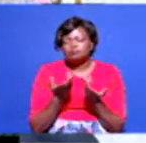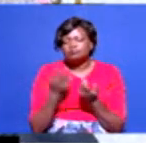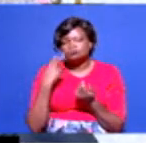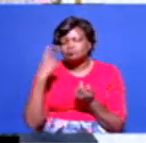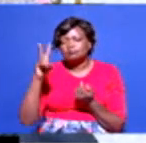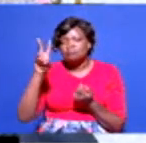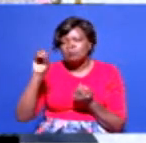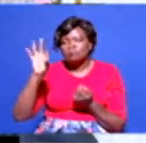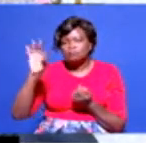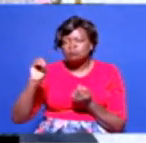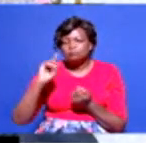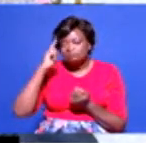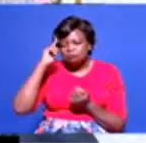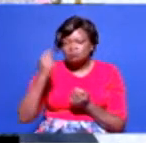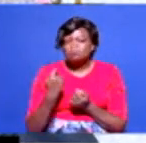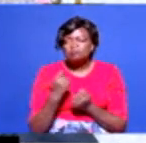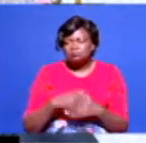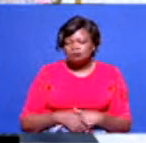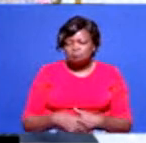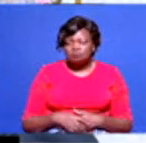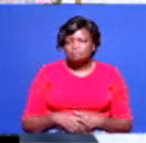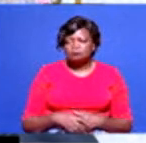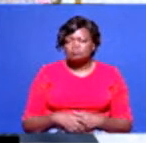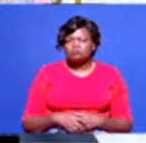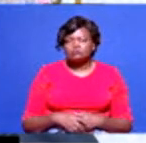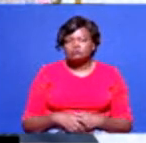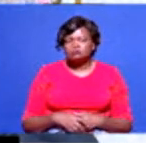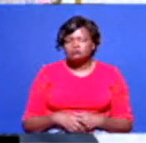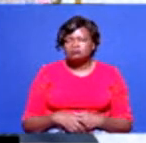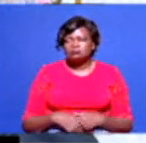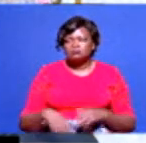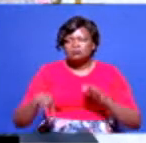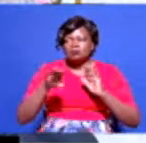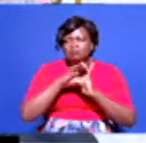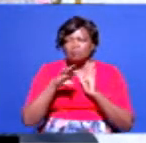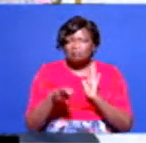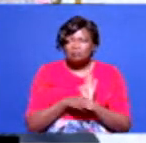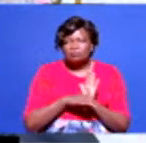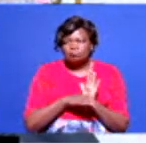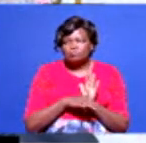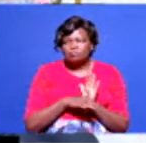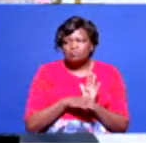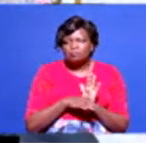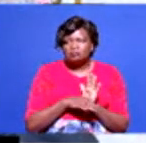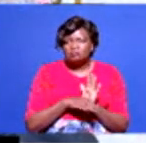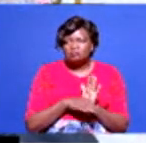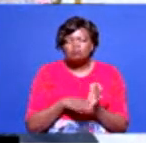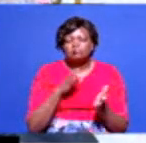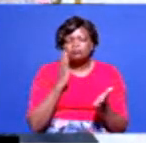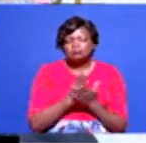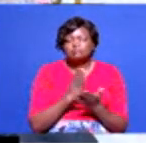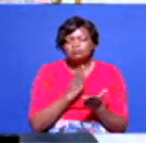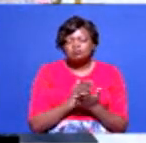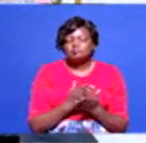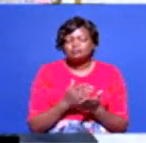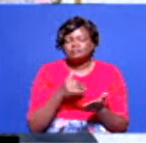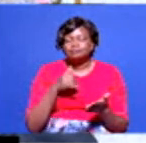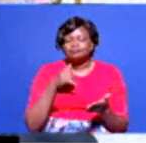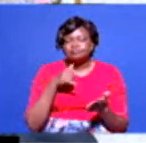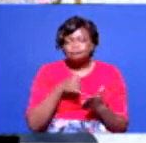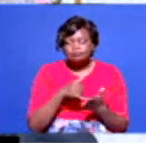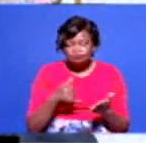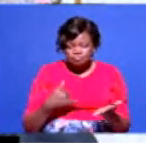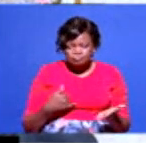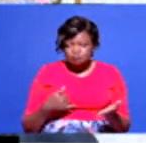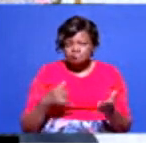this country. The constitution really entrenched democracy,